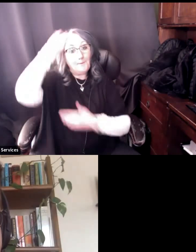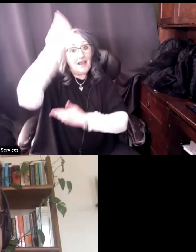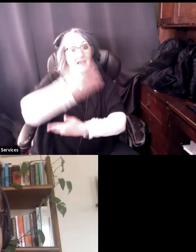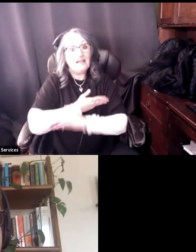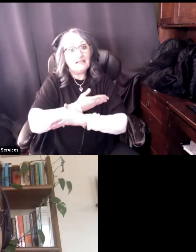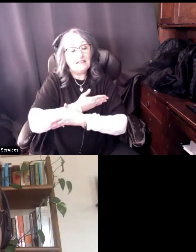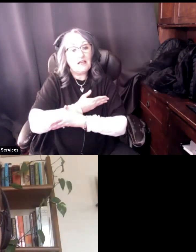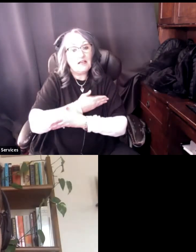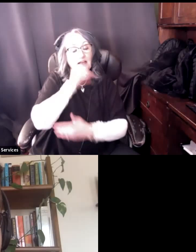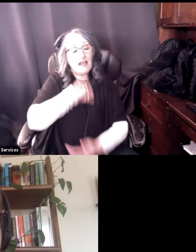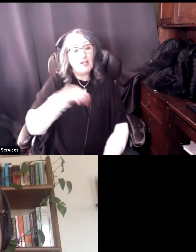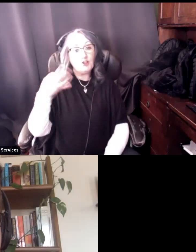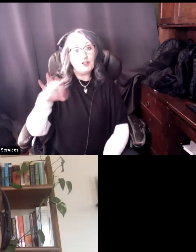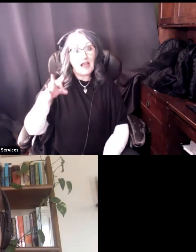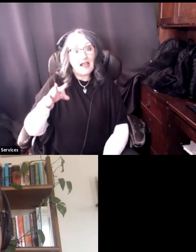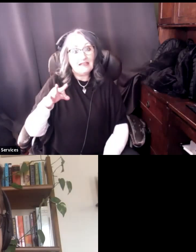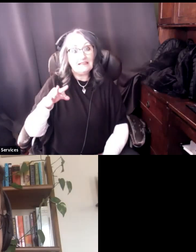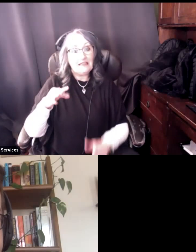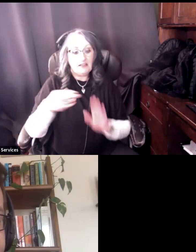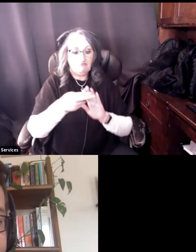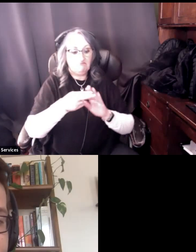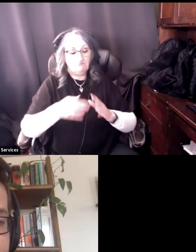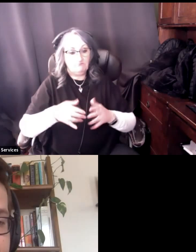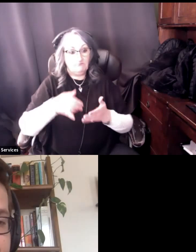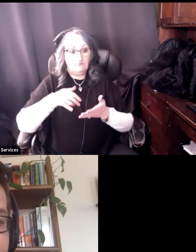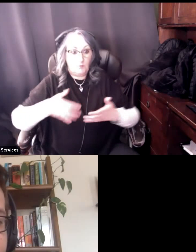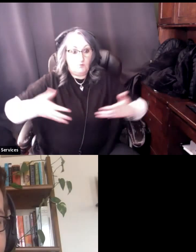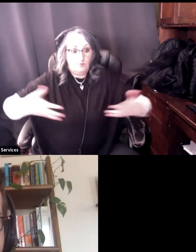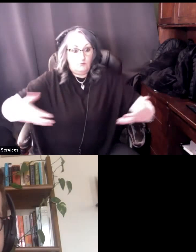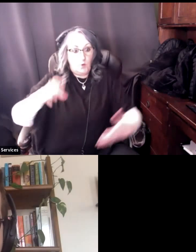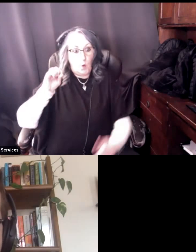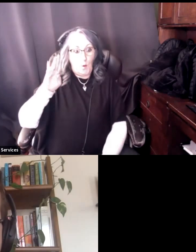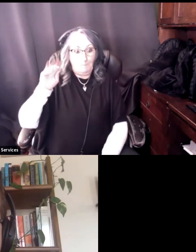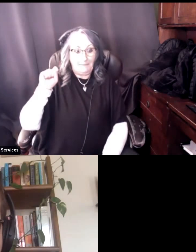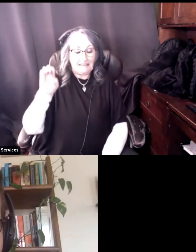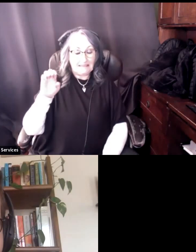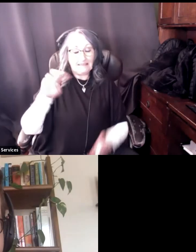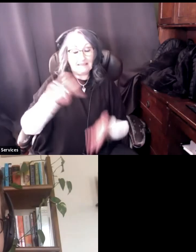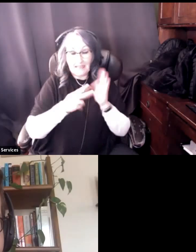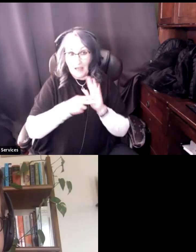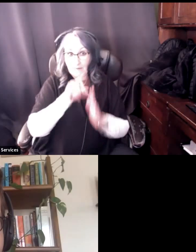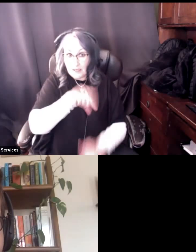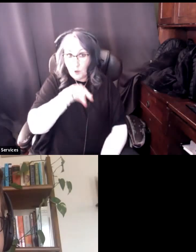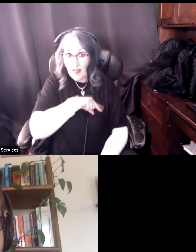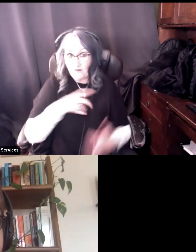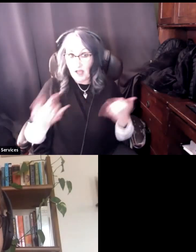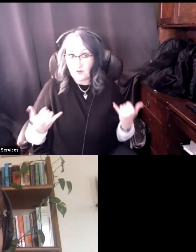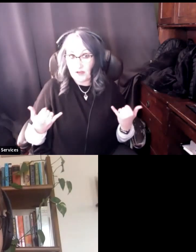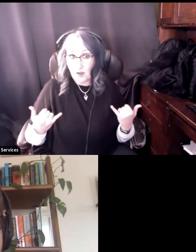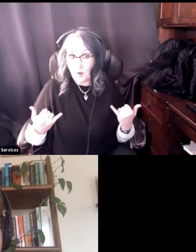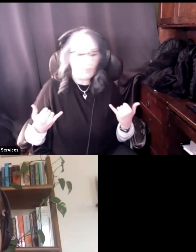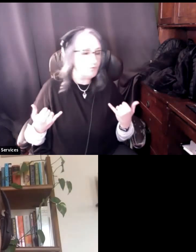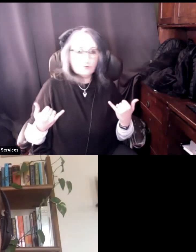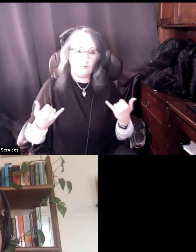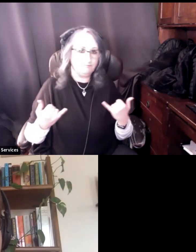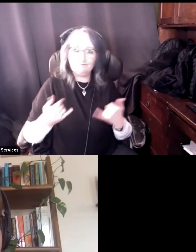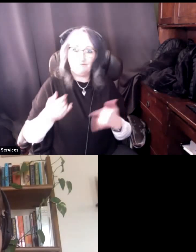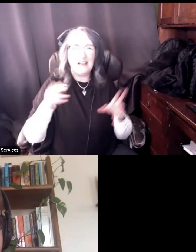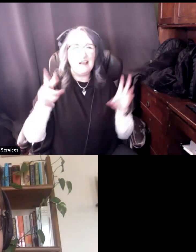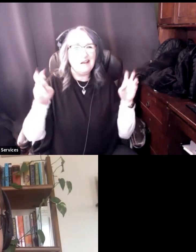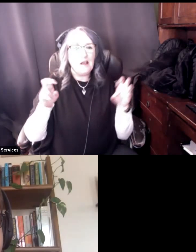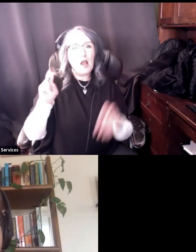Does that mean that he qualifies right now for a vaccination? At this time, underlying condition is not